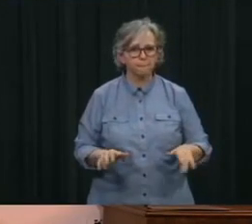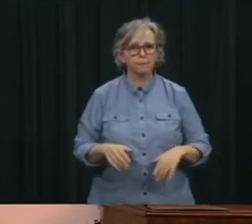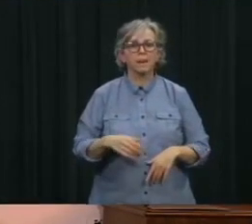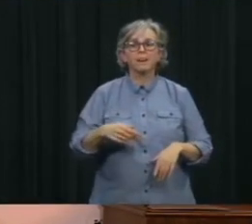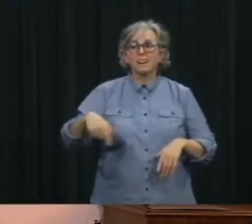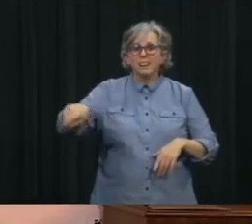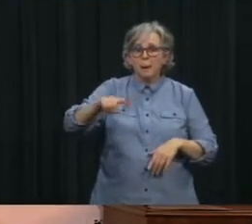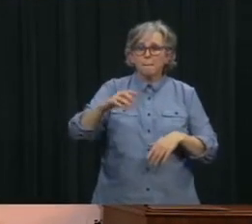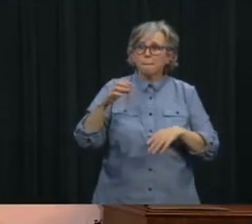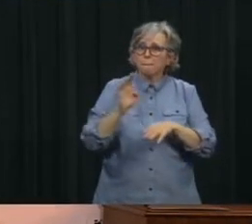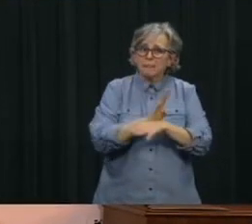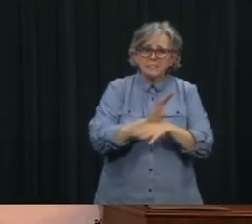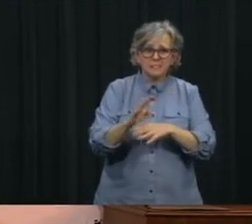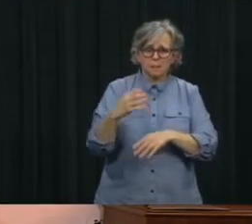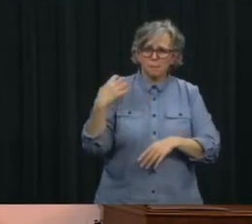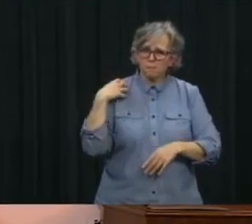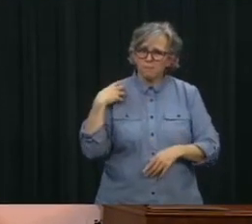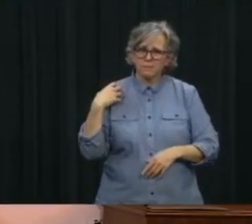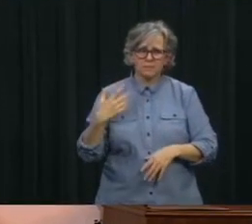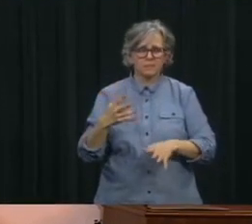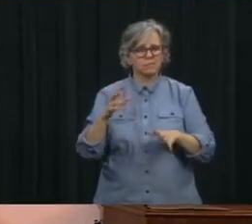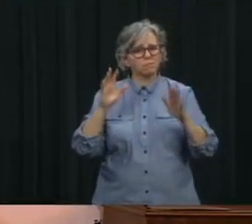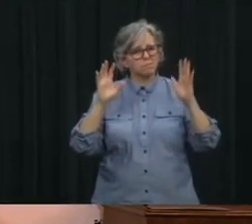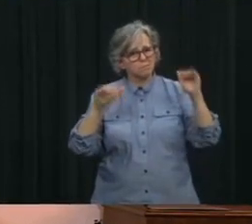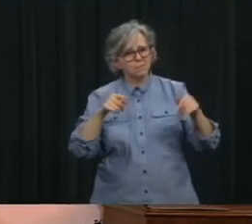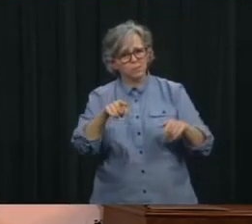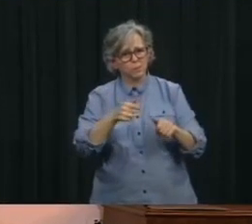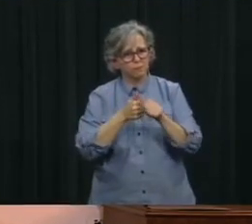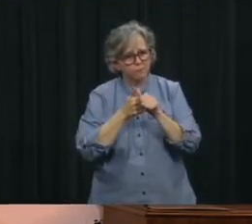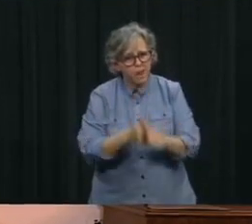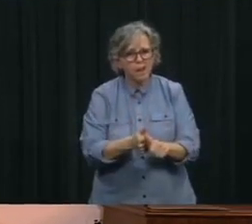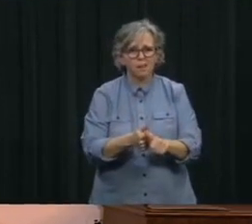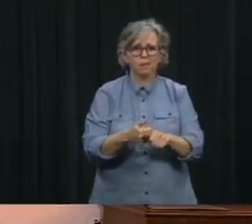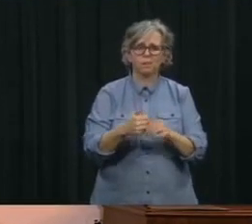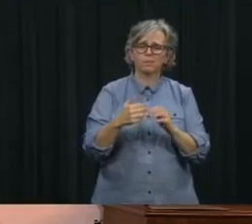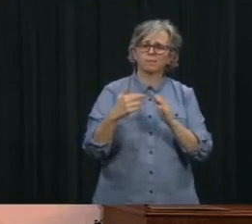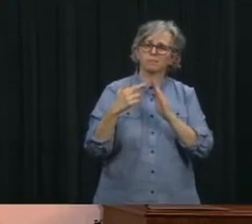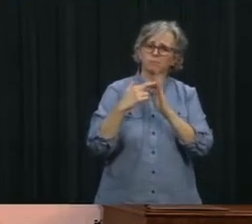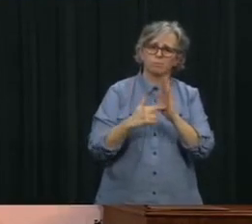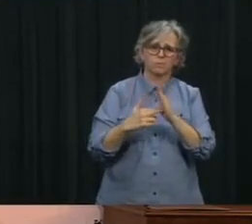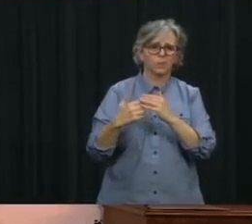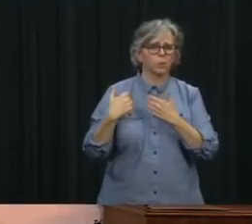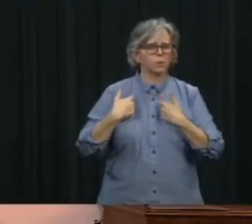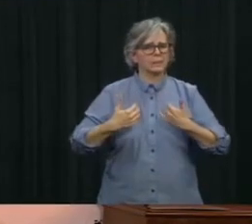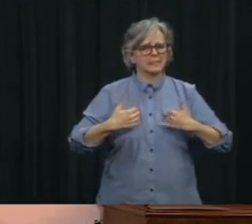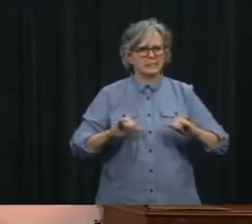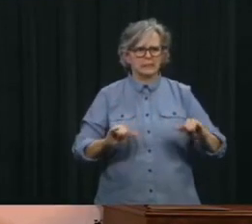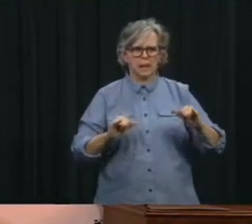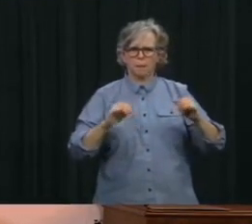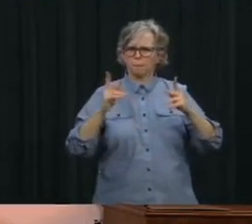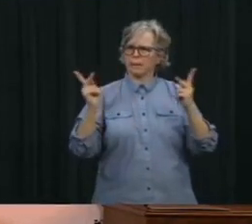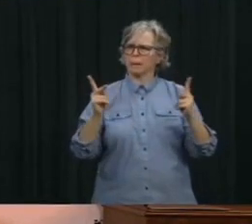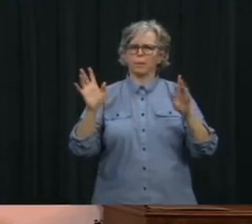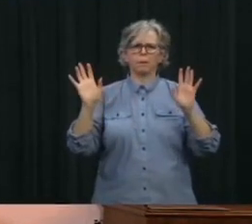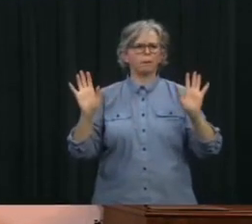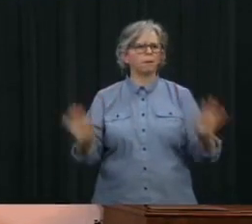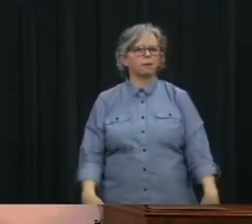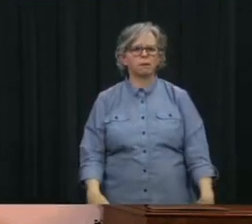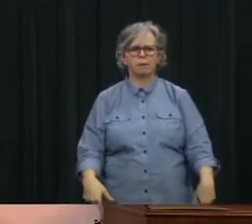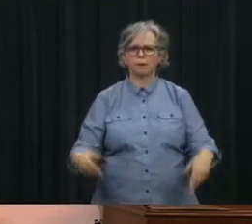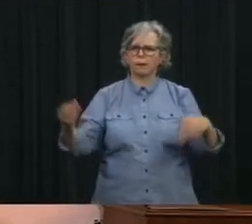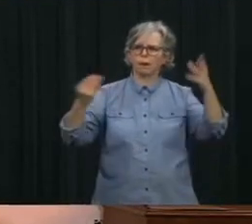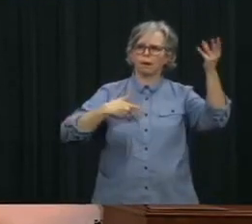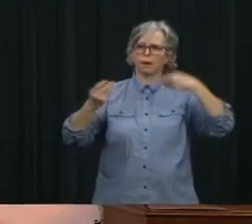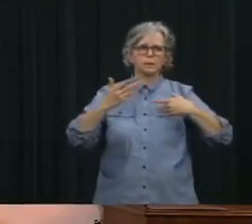But as the governor noted, he and I both get these messages of employers who aren't doing these things. For those of you who are, keep doing it,